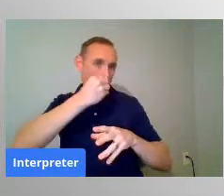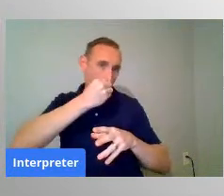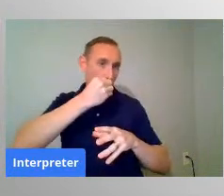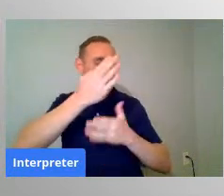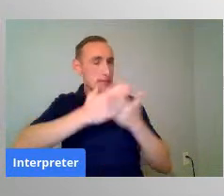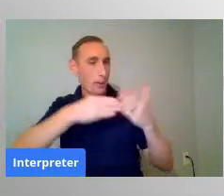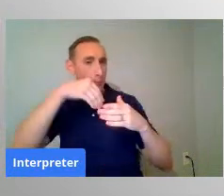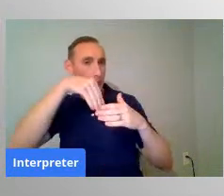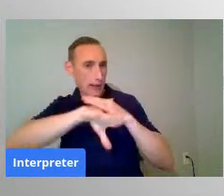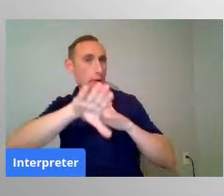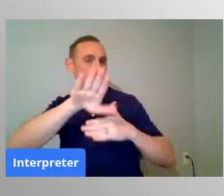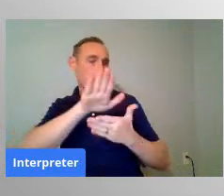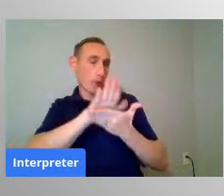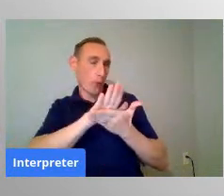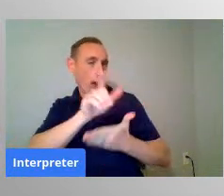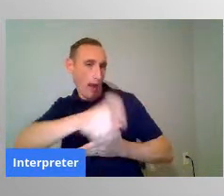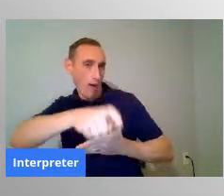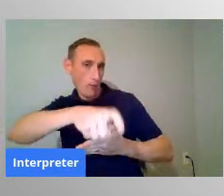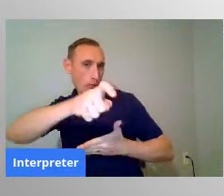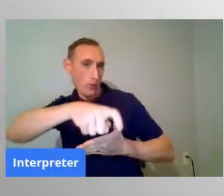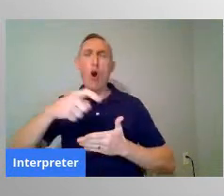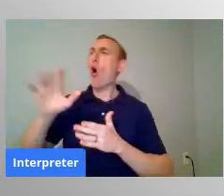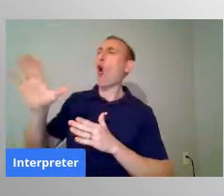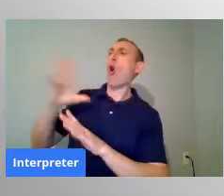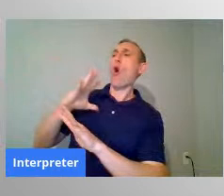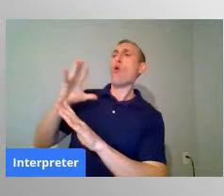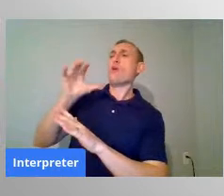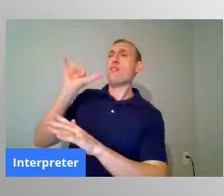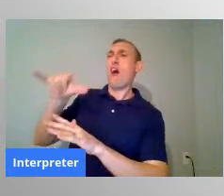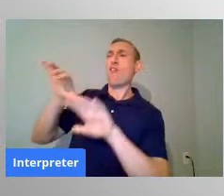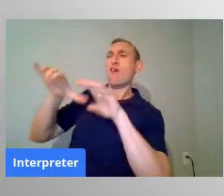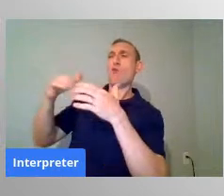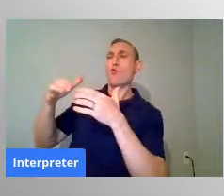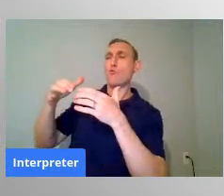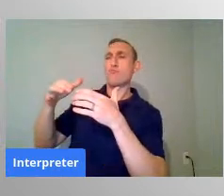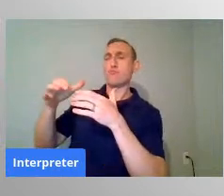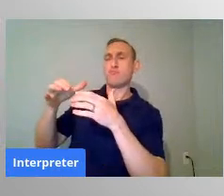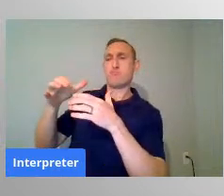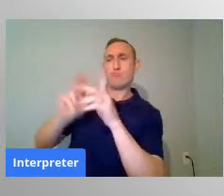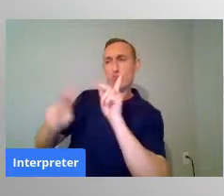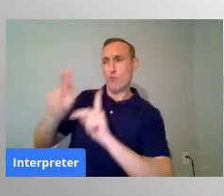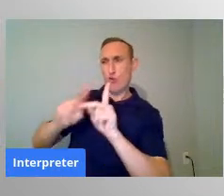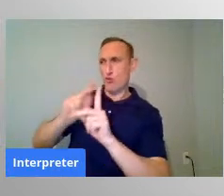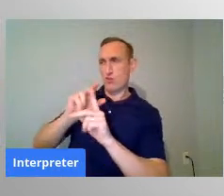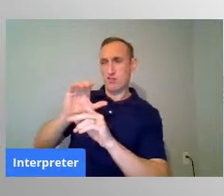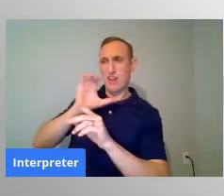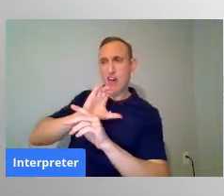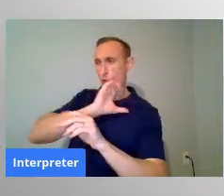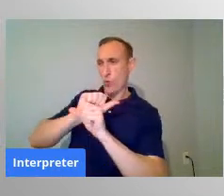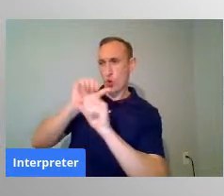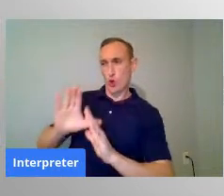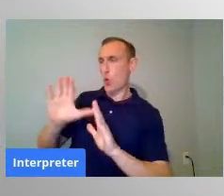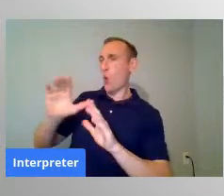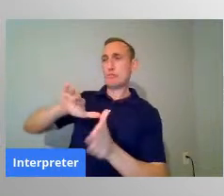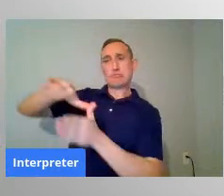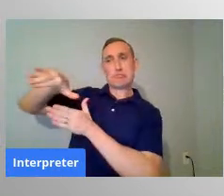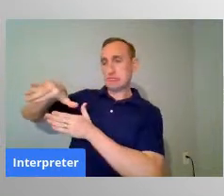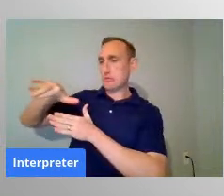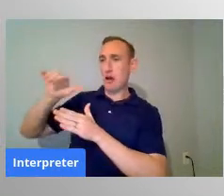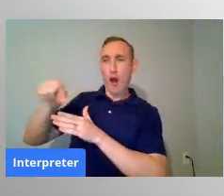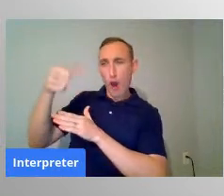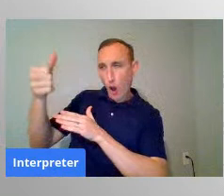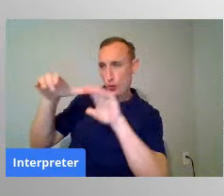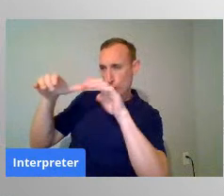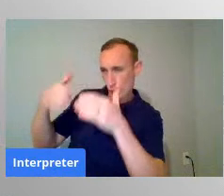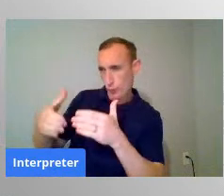talk to you about it. Yeah, we probably need to have that conversation offline. Okay. I know some people have requested to be in the building because they just